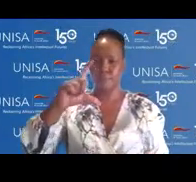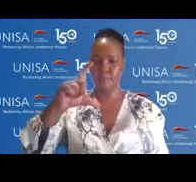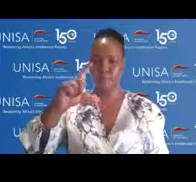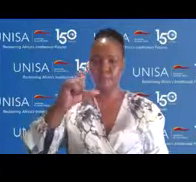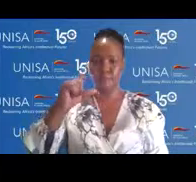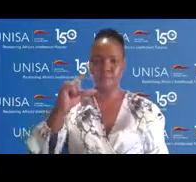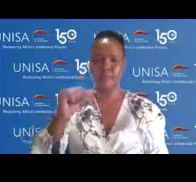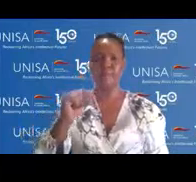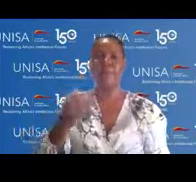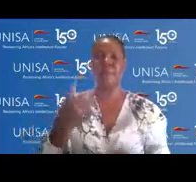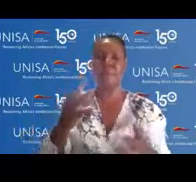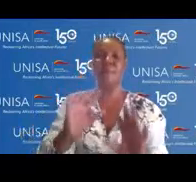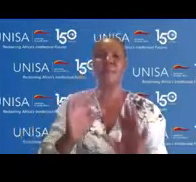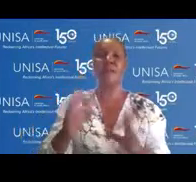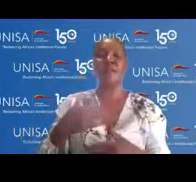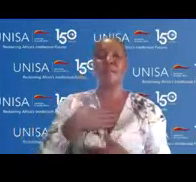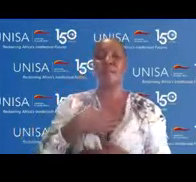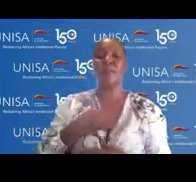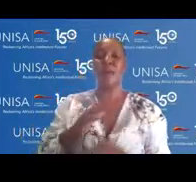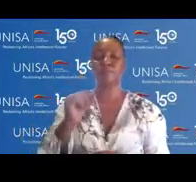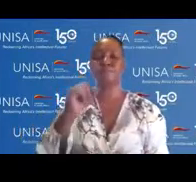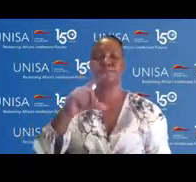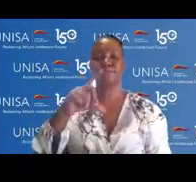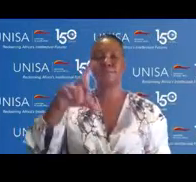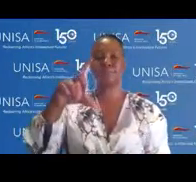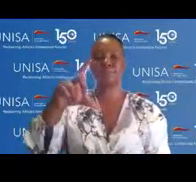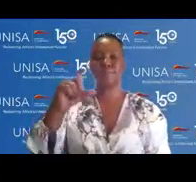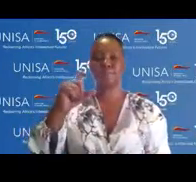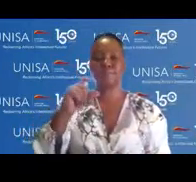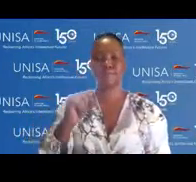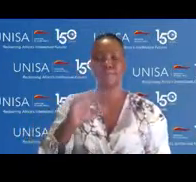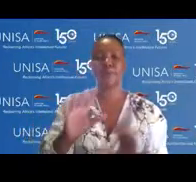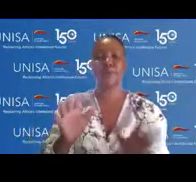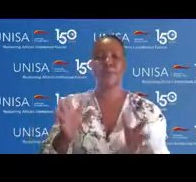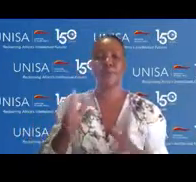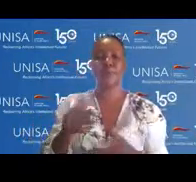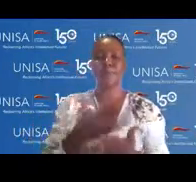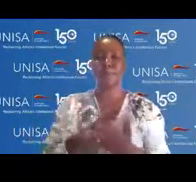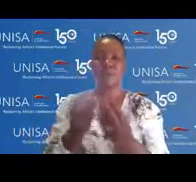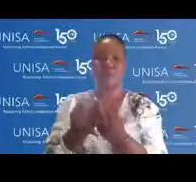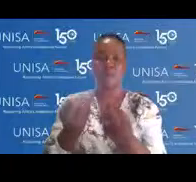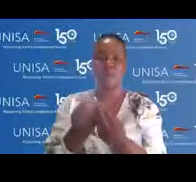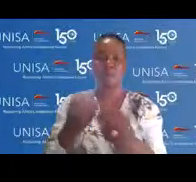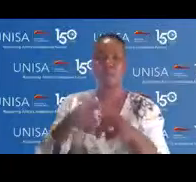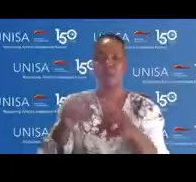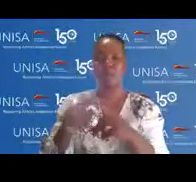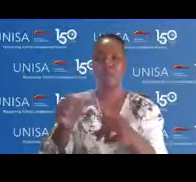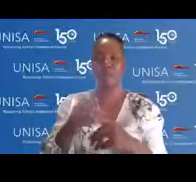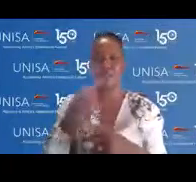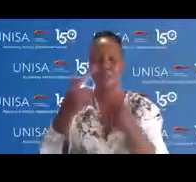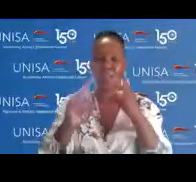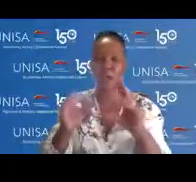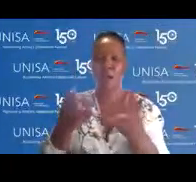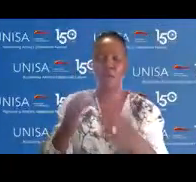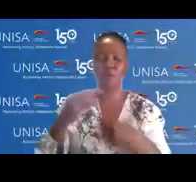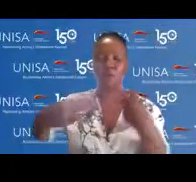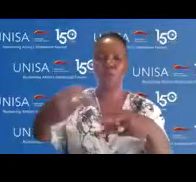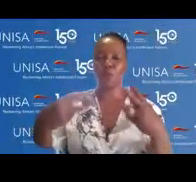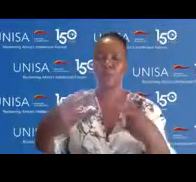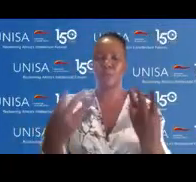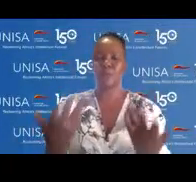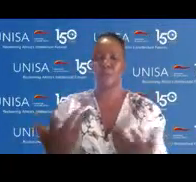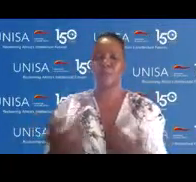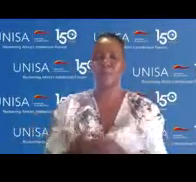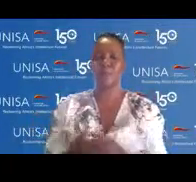the feeling of zooming in and zooming out. It's something you're just going to have to go play with, guys. It's quite tricky to explain, to be